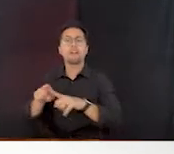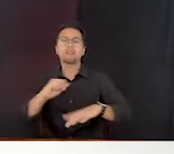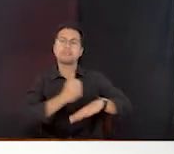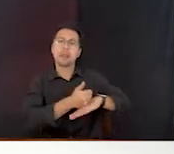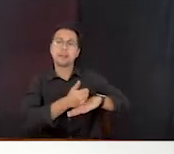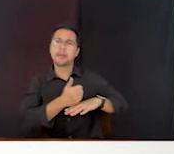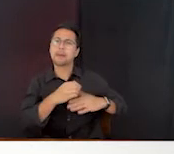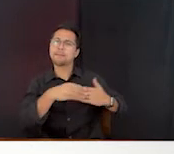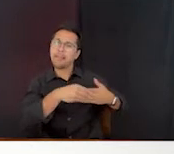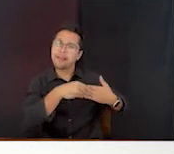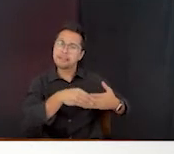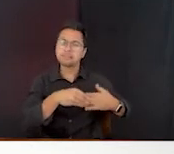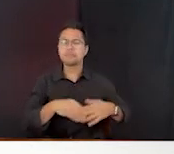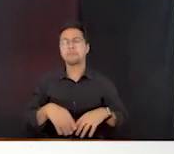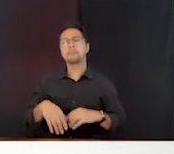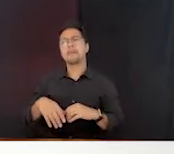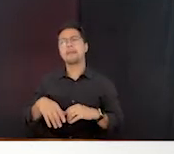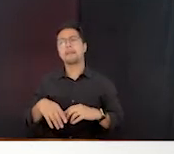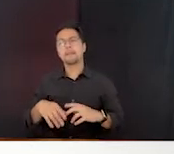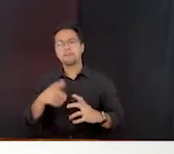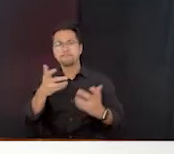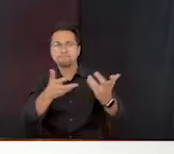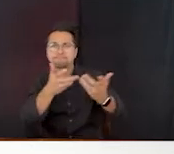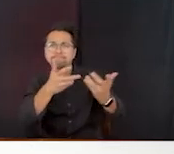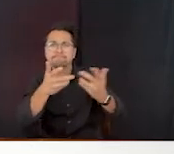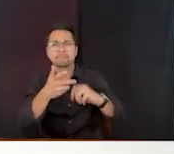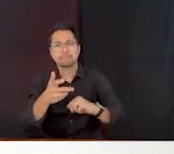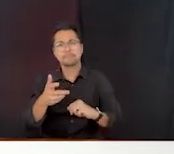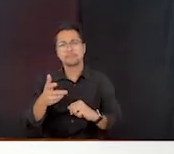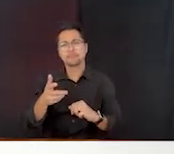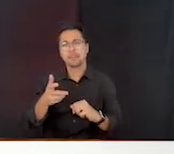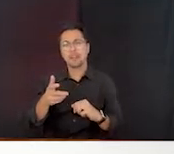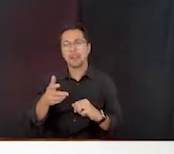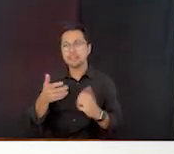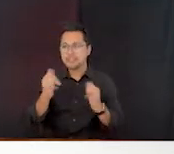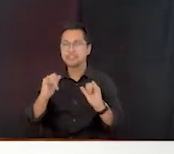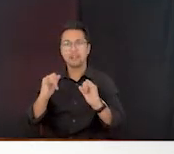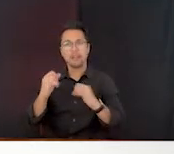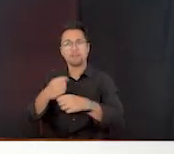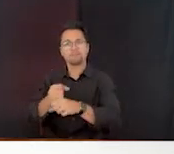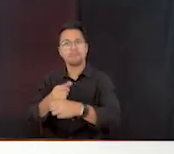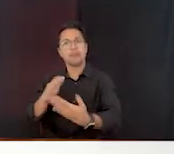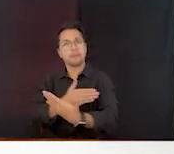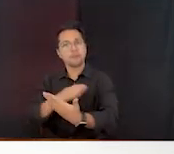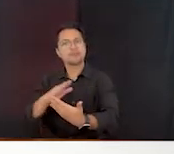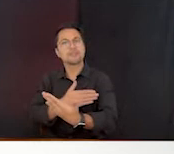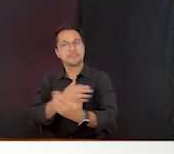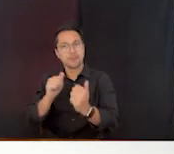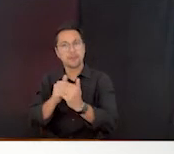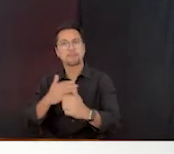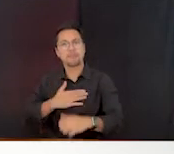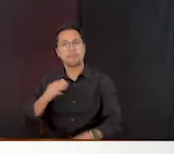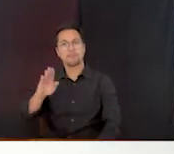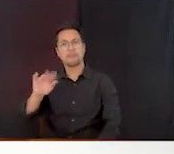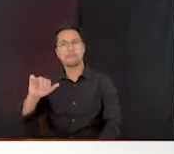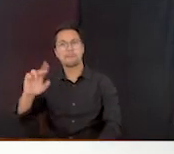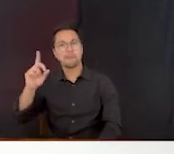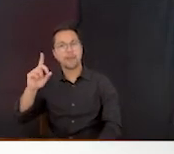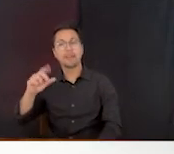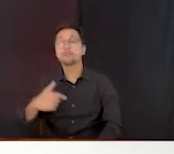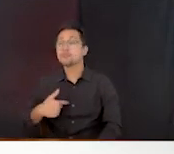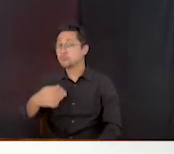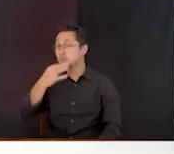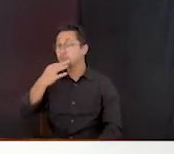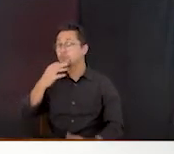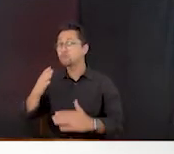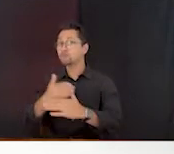innovative ways to still meet and create music with my band. And we're actually going to be able to share our